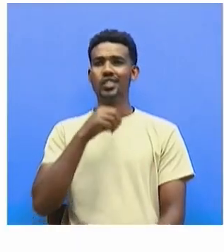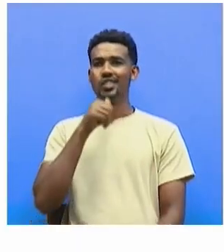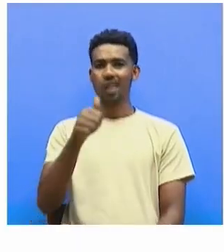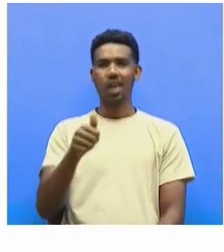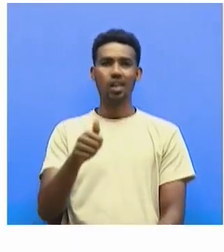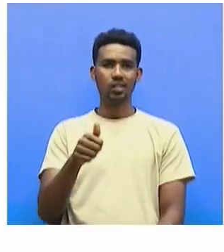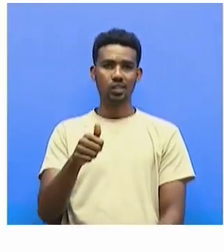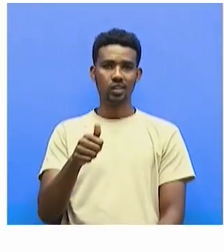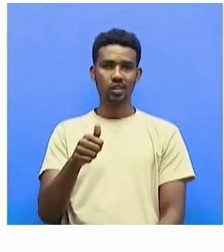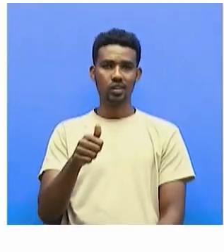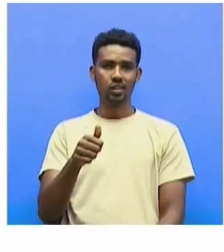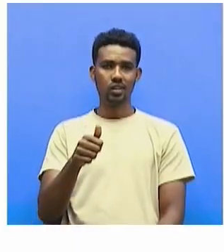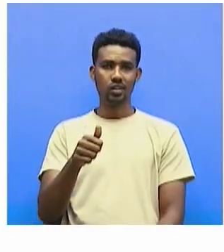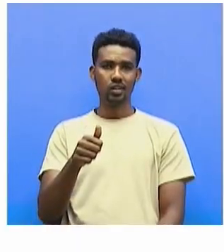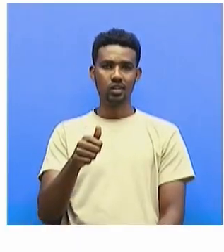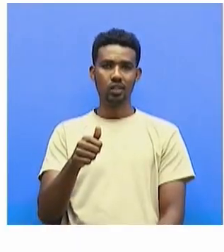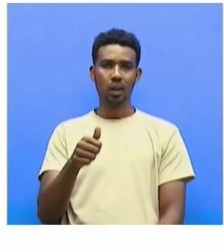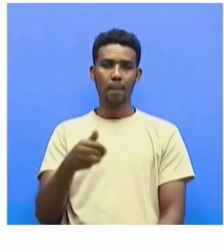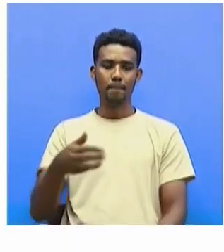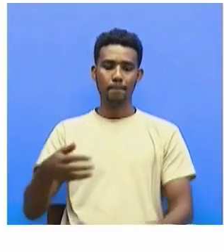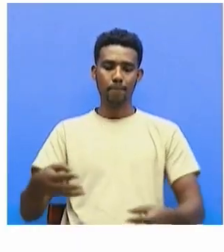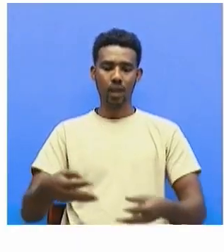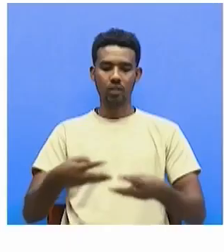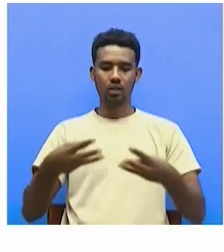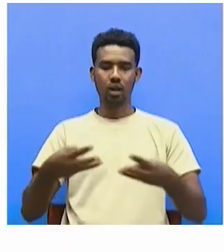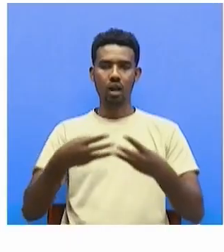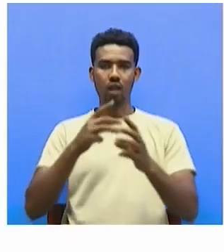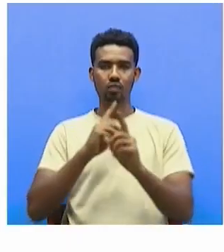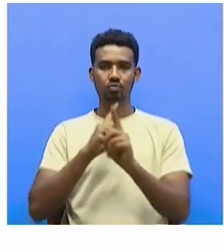dislike pasta.